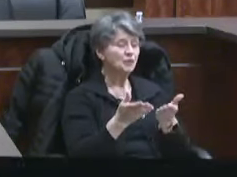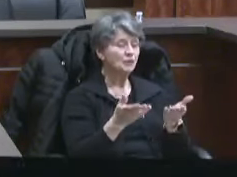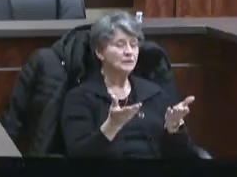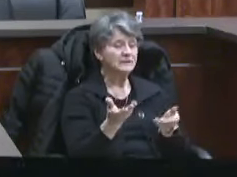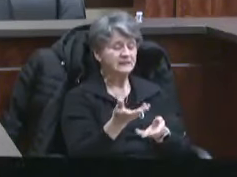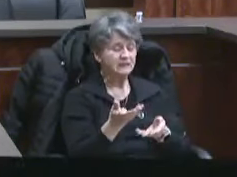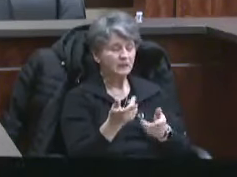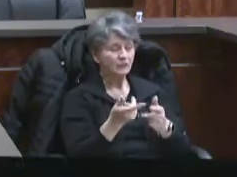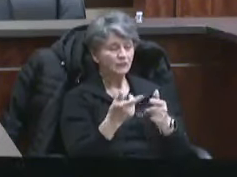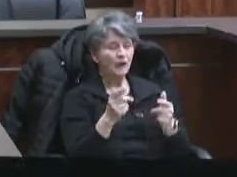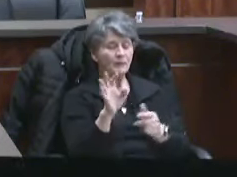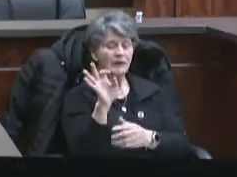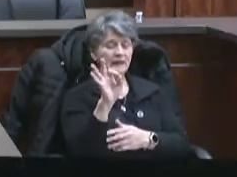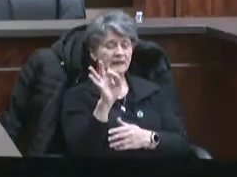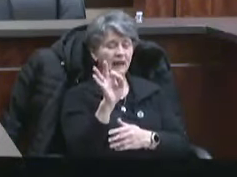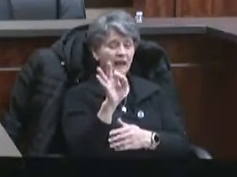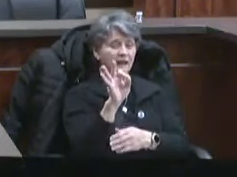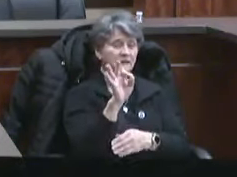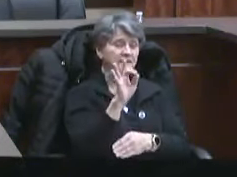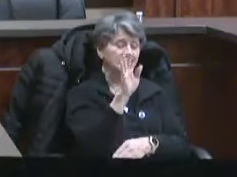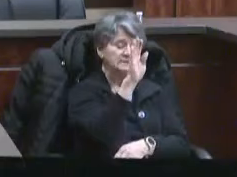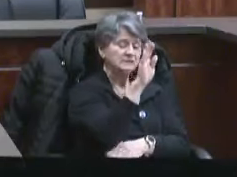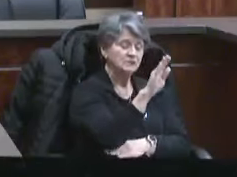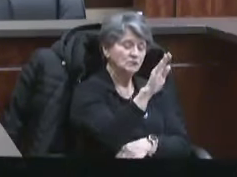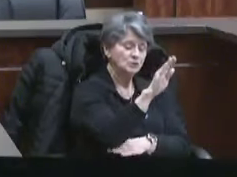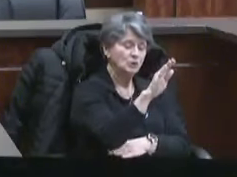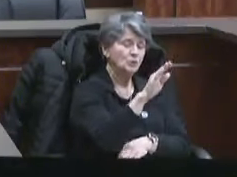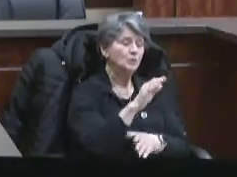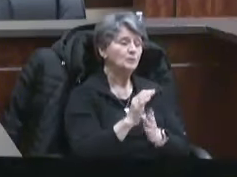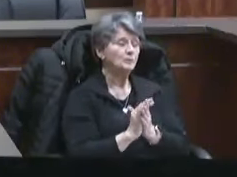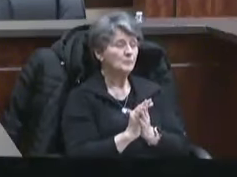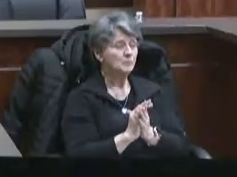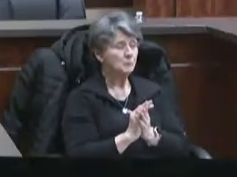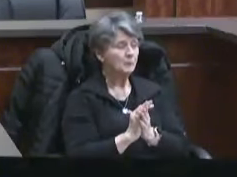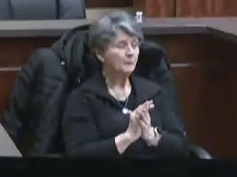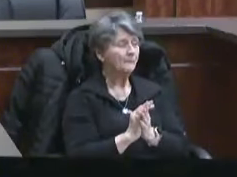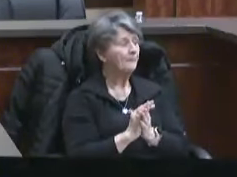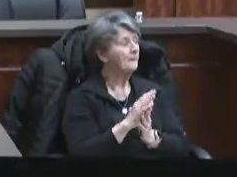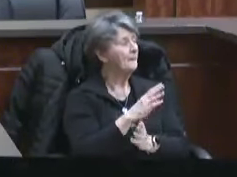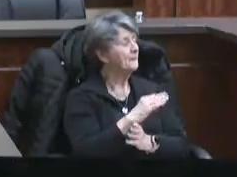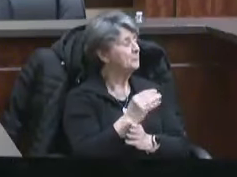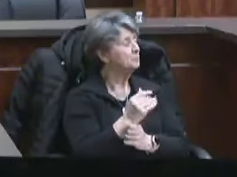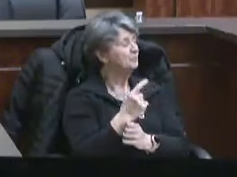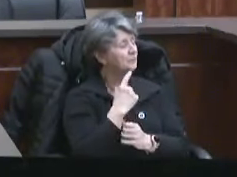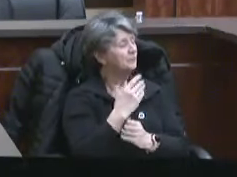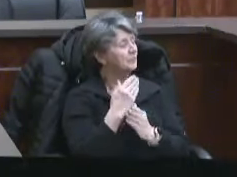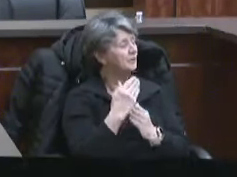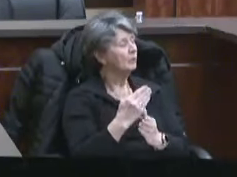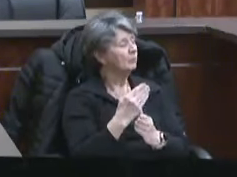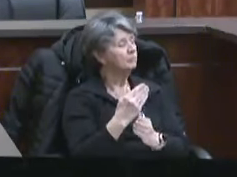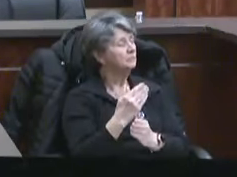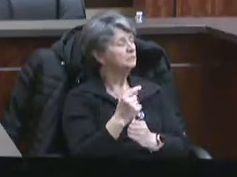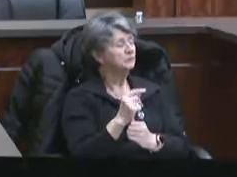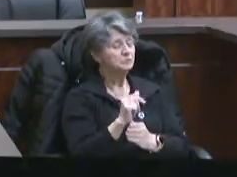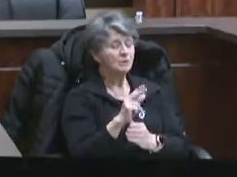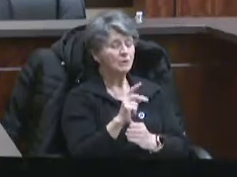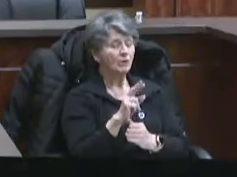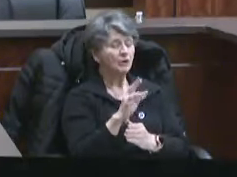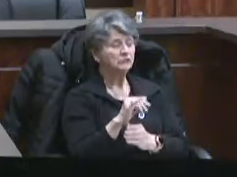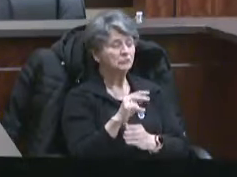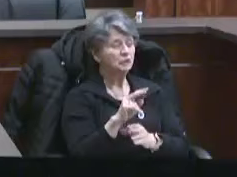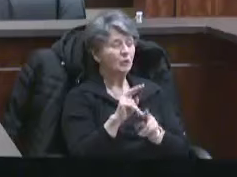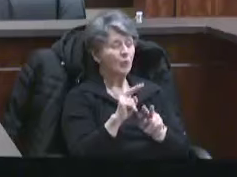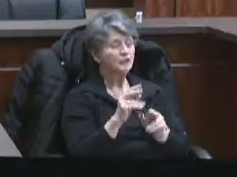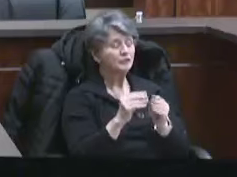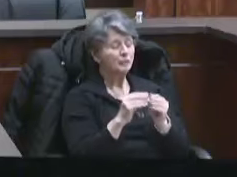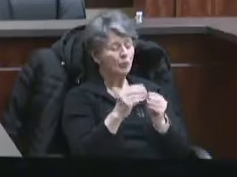Center from 9 until 12. And I want to thank Audrey and her shop. So look for more information coming out